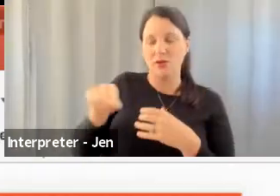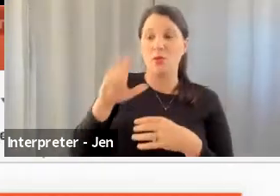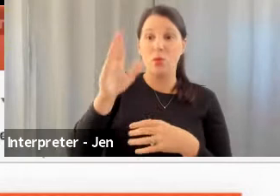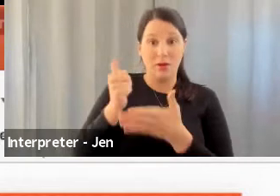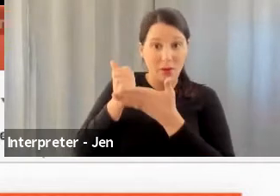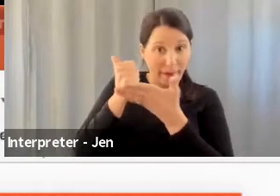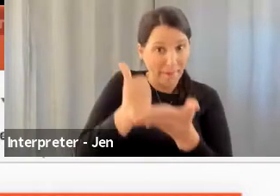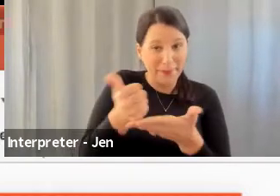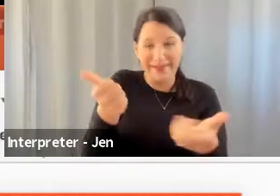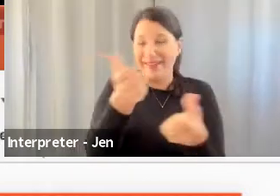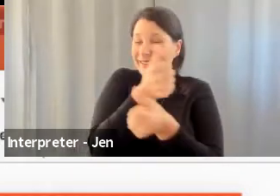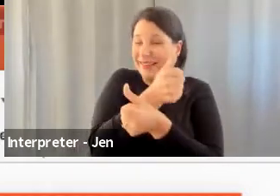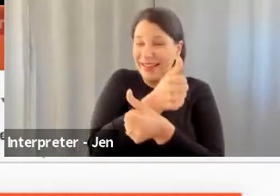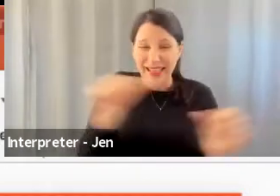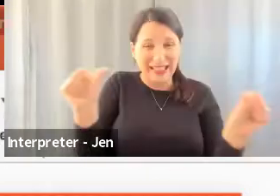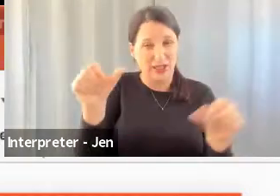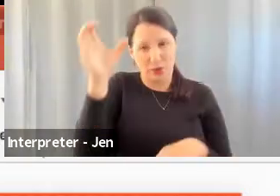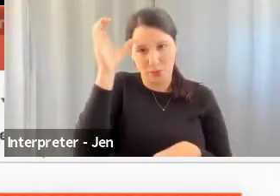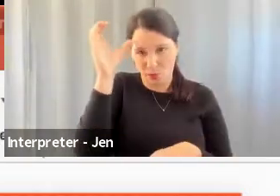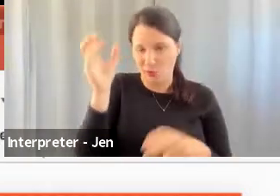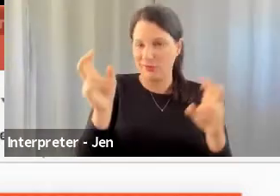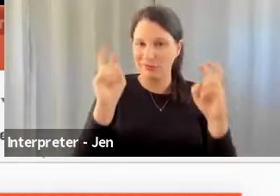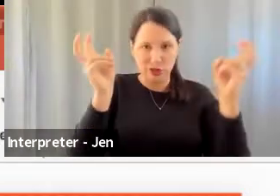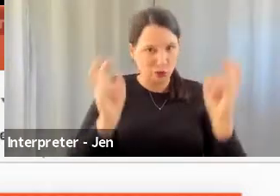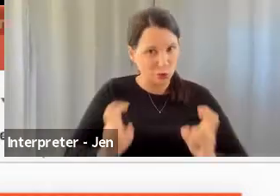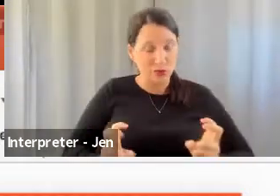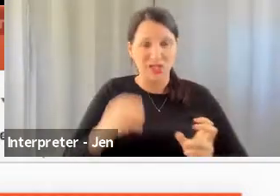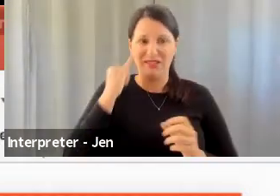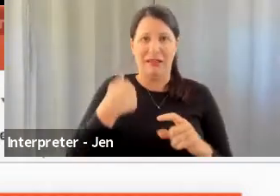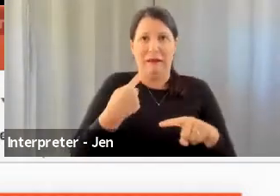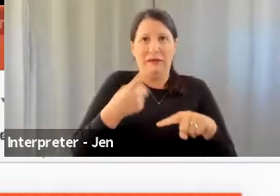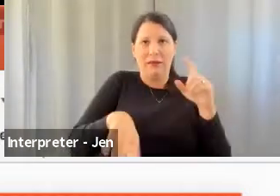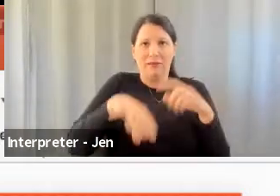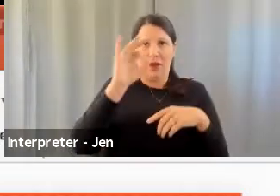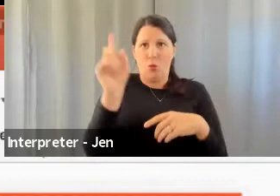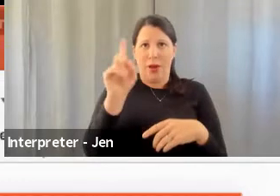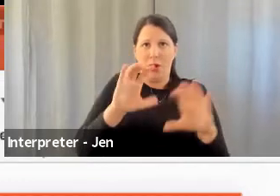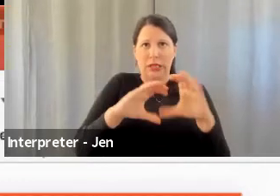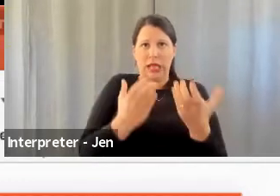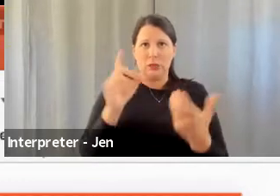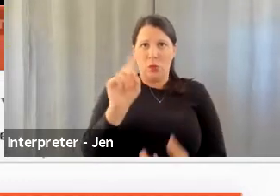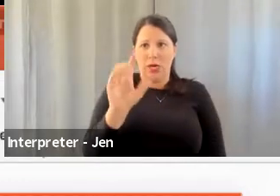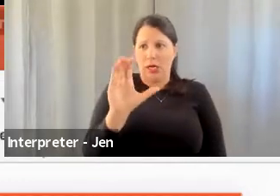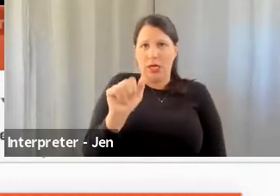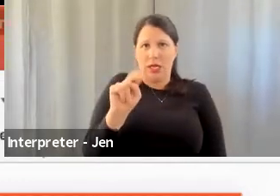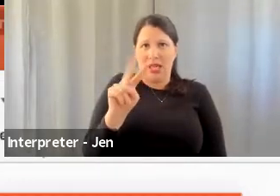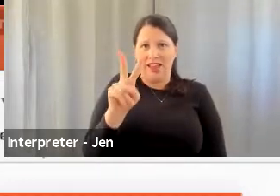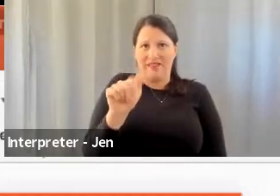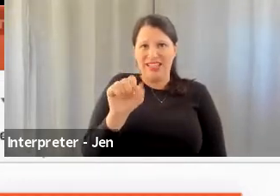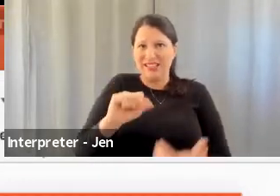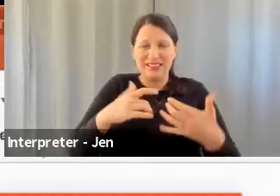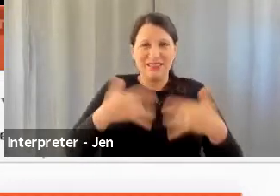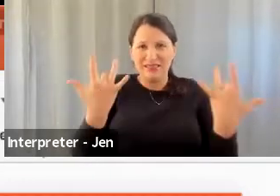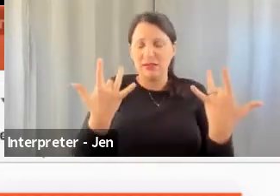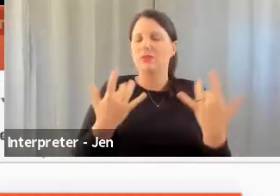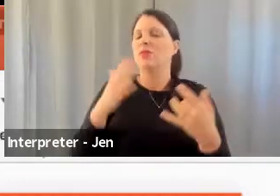even if it's as simple as I can't find my course on Canvas, we'll show you how to get there. Our hours are going to be the same for that, and